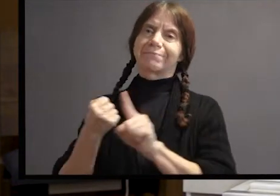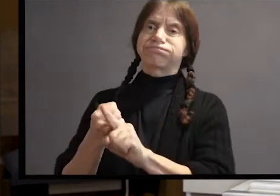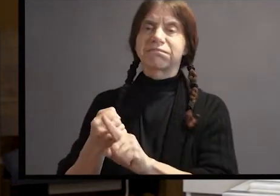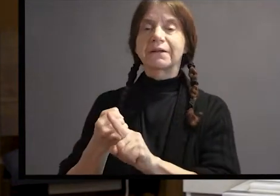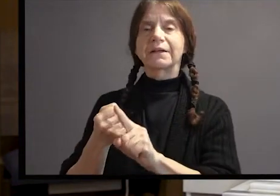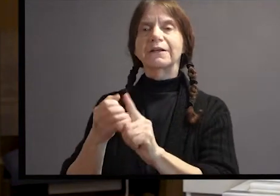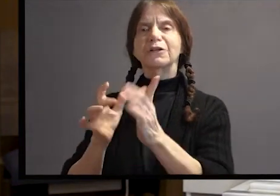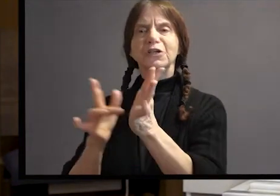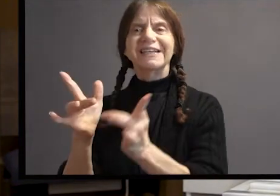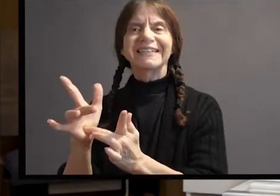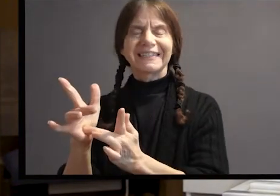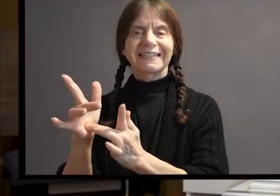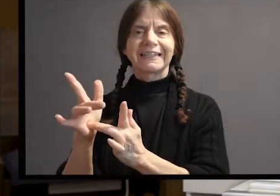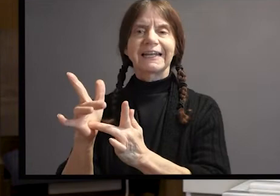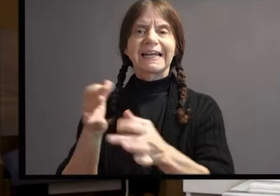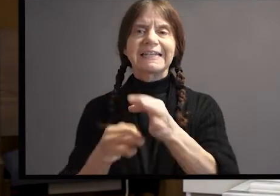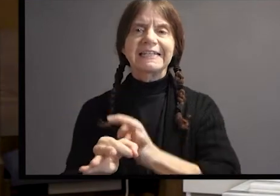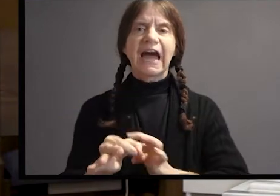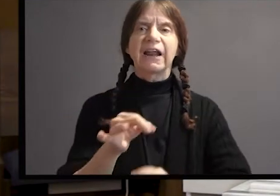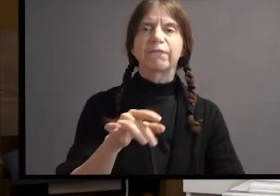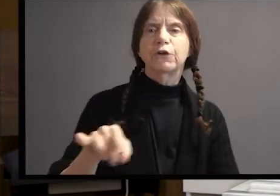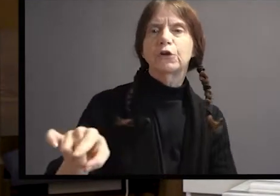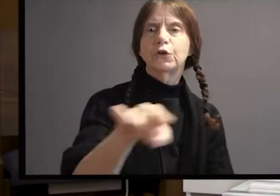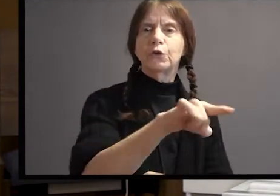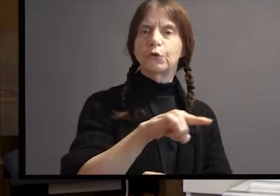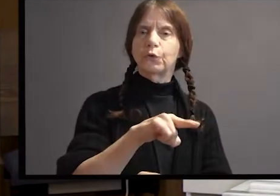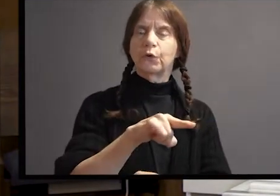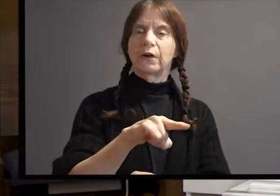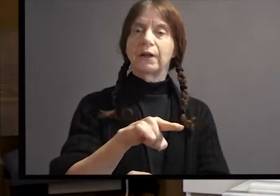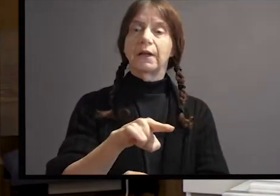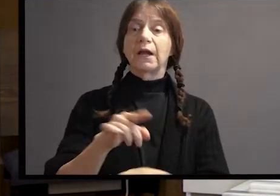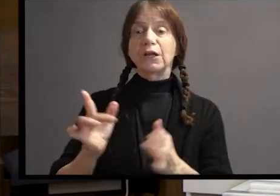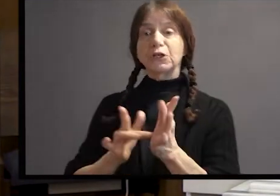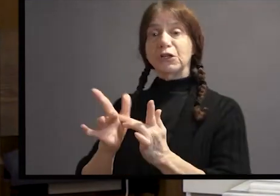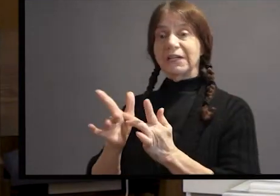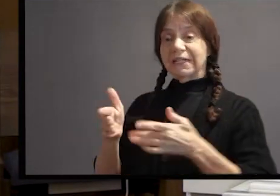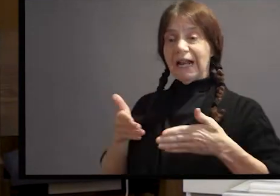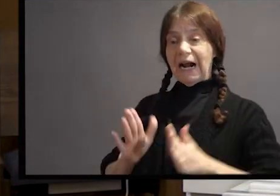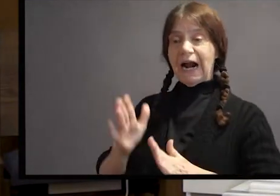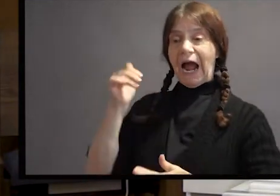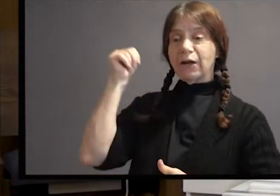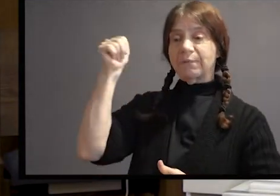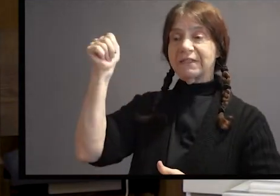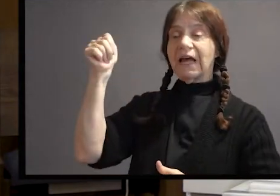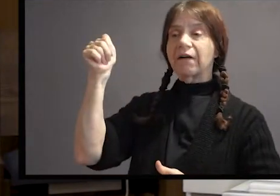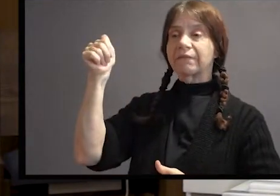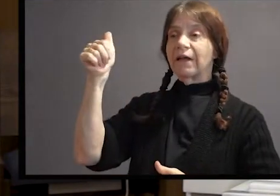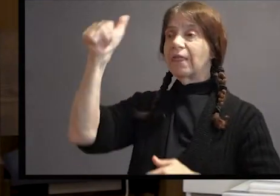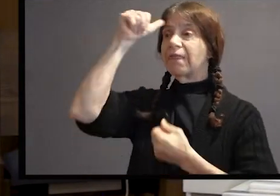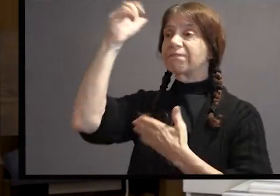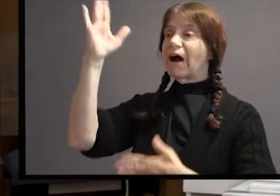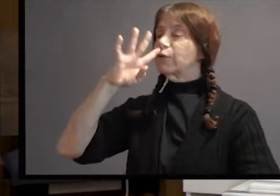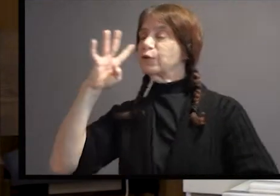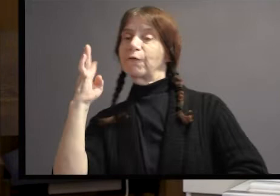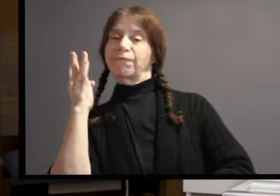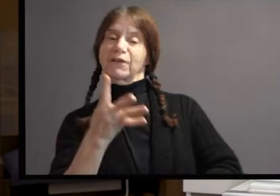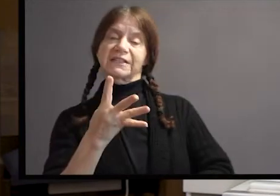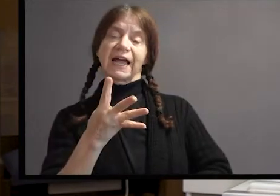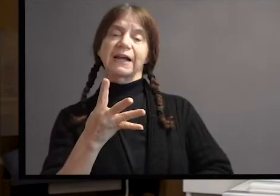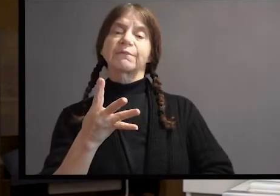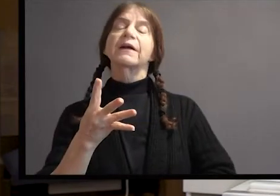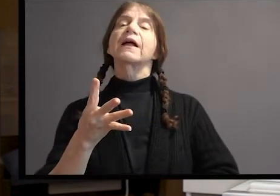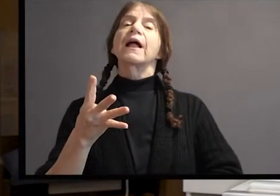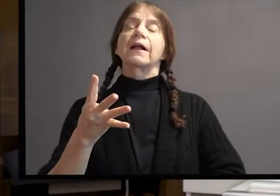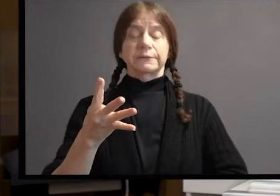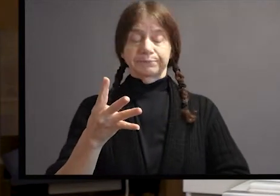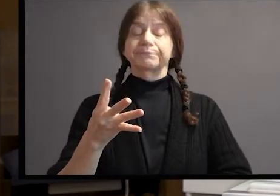place. He allowed himself to be forsaken by God, put into the jaws